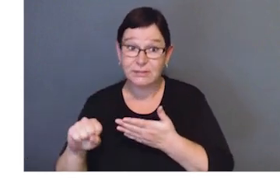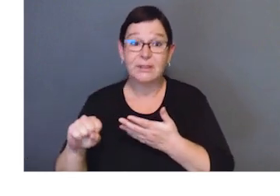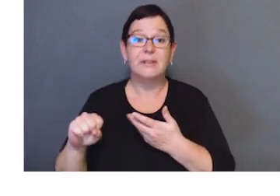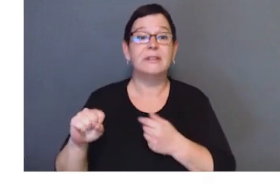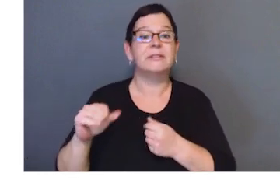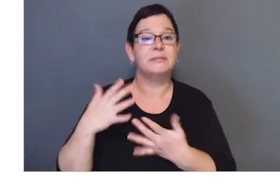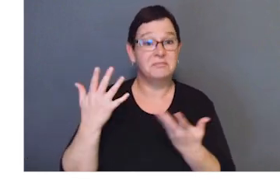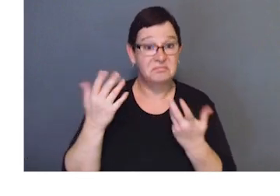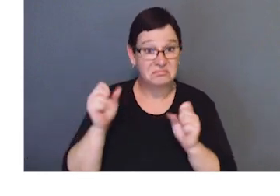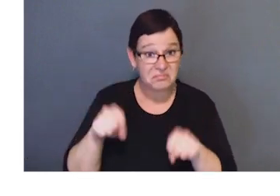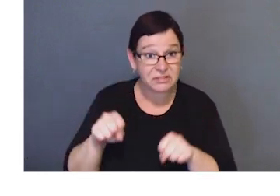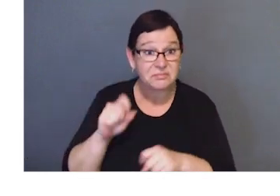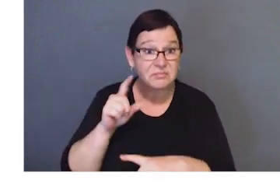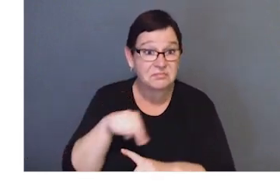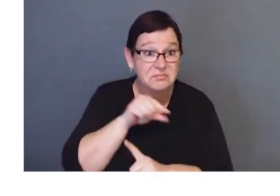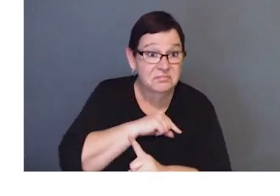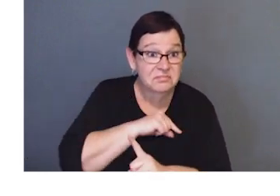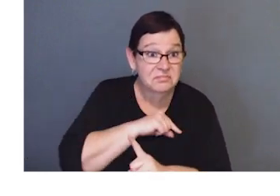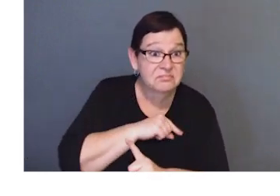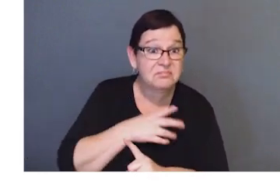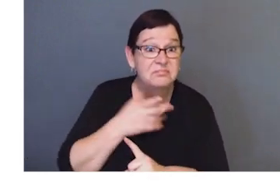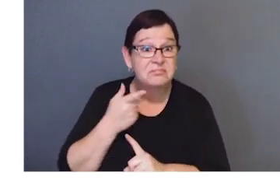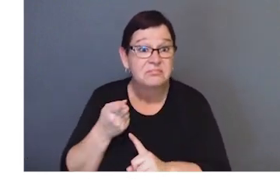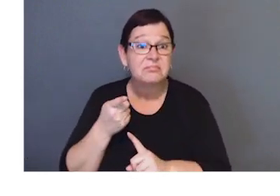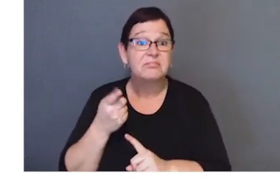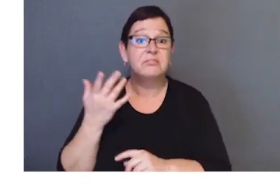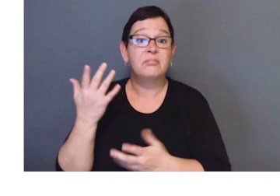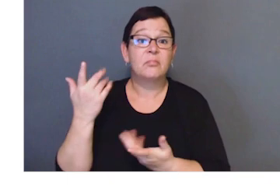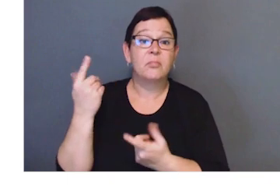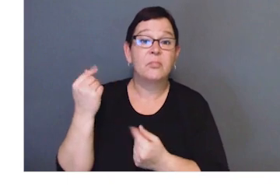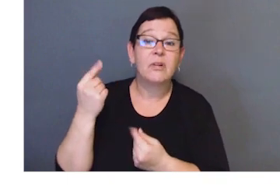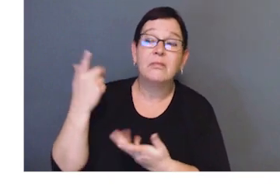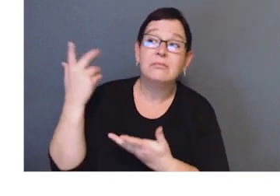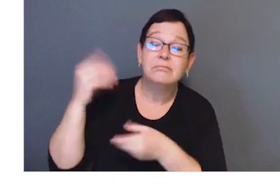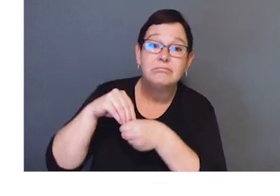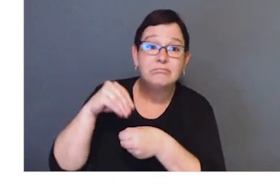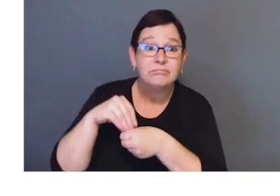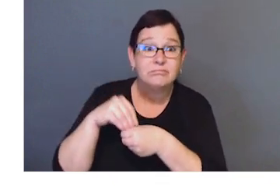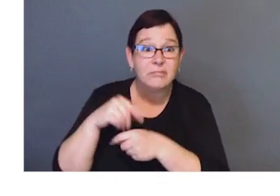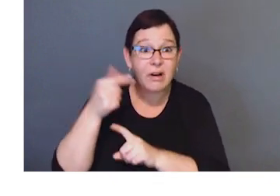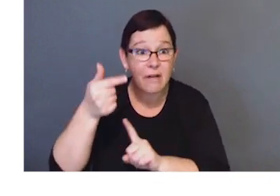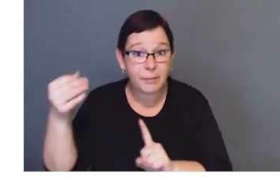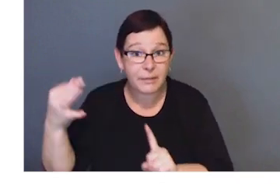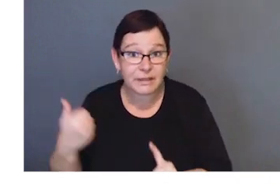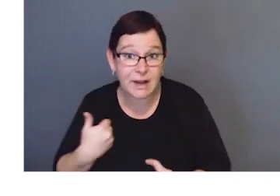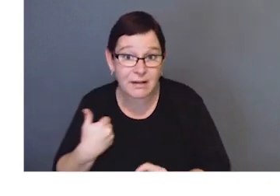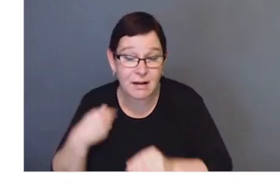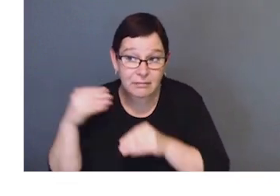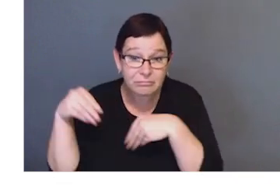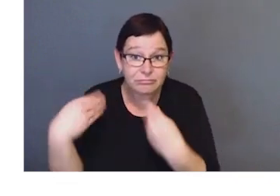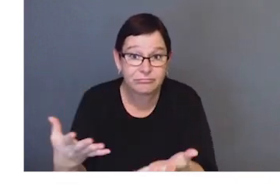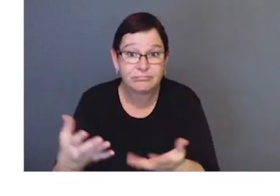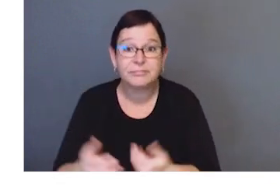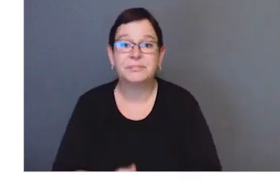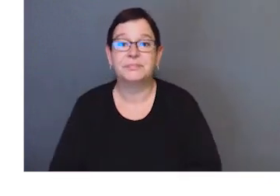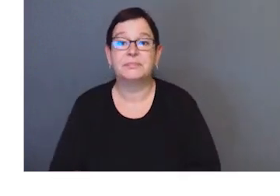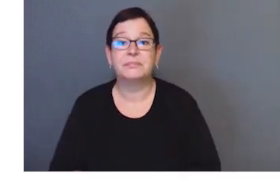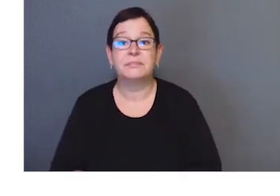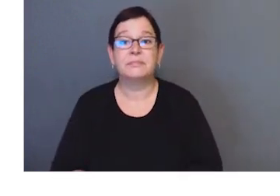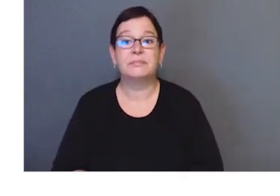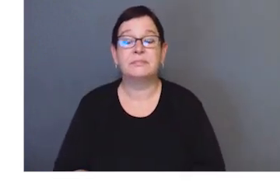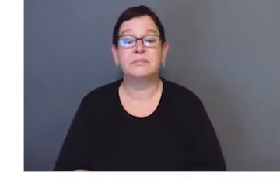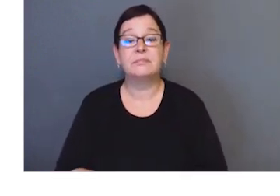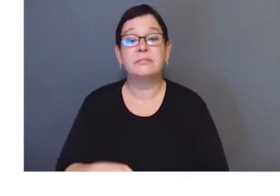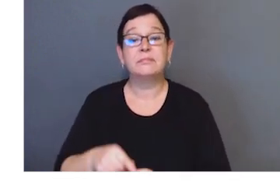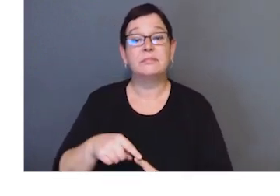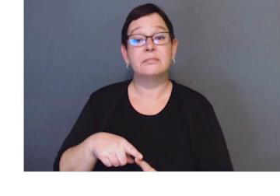Government of Canada. We'll start with the Child Disability Benefit. The Child Disability Benefit